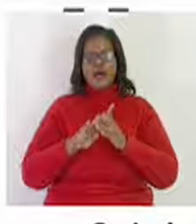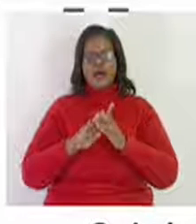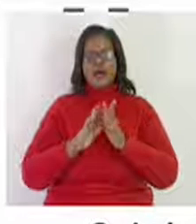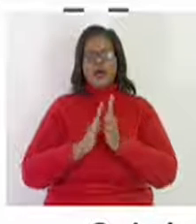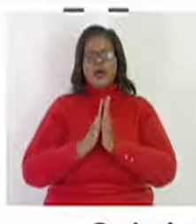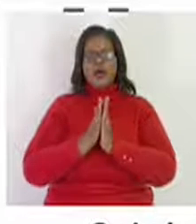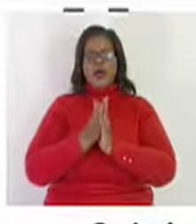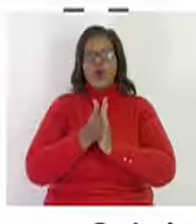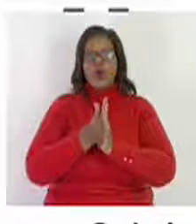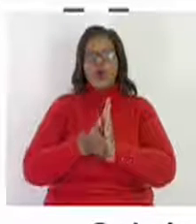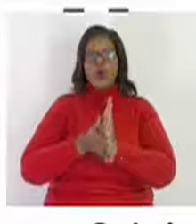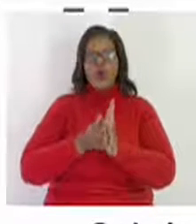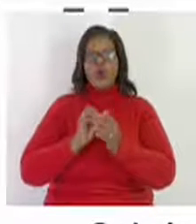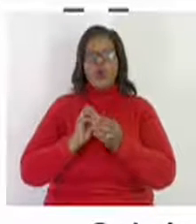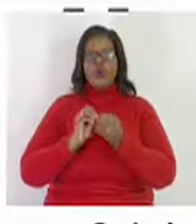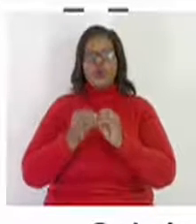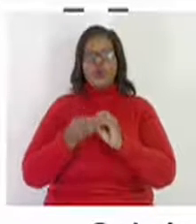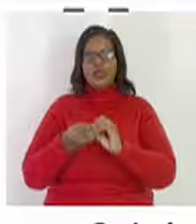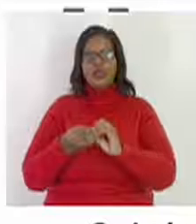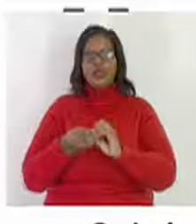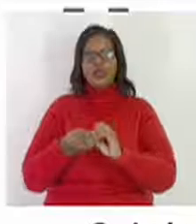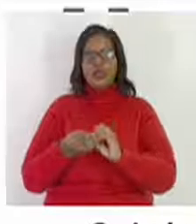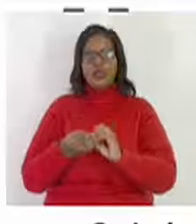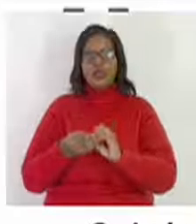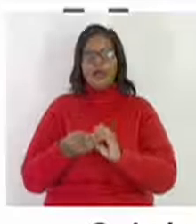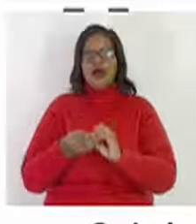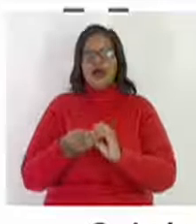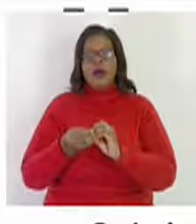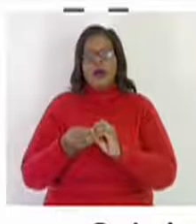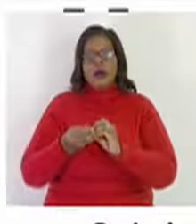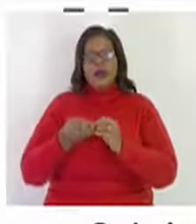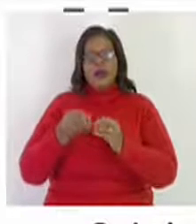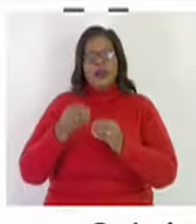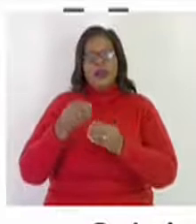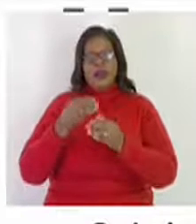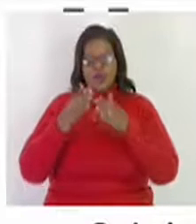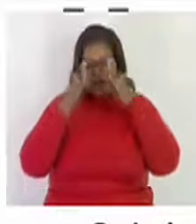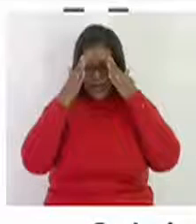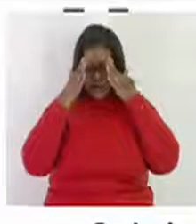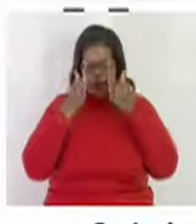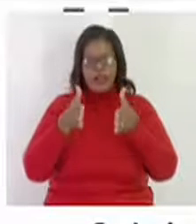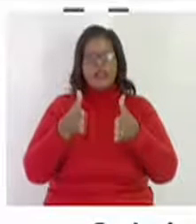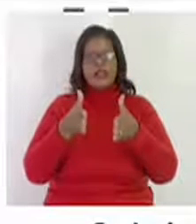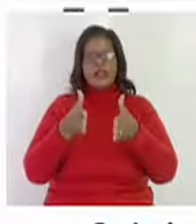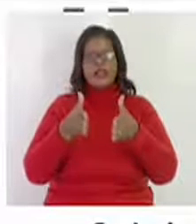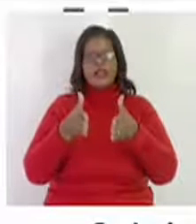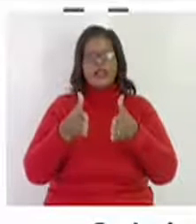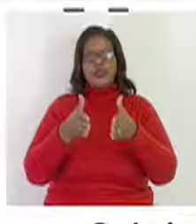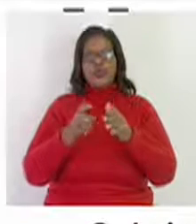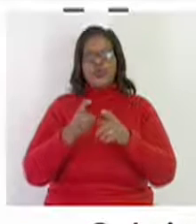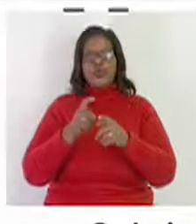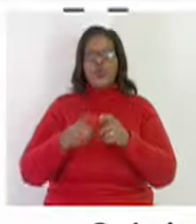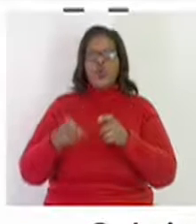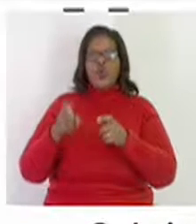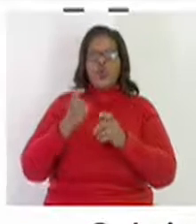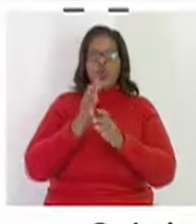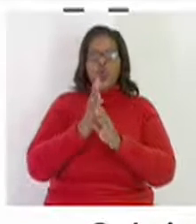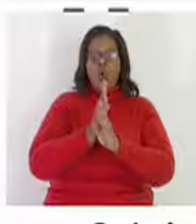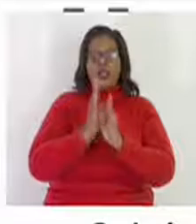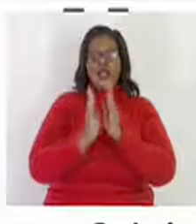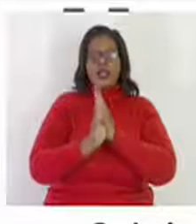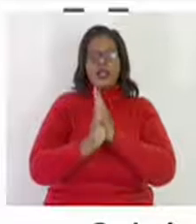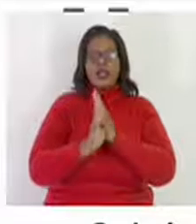the objectives of that lesson will be ordering, comparing, and rounding of